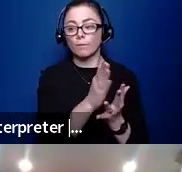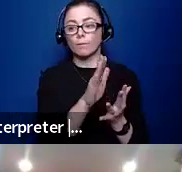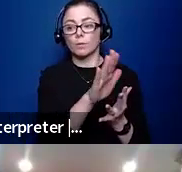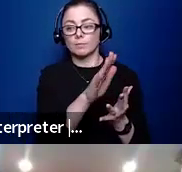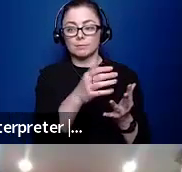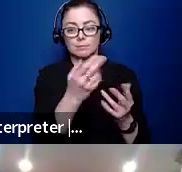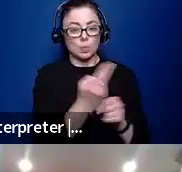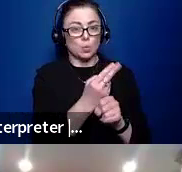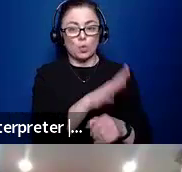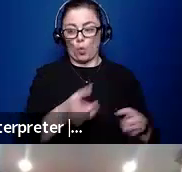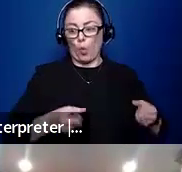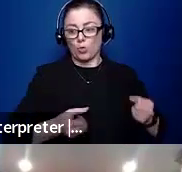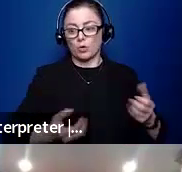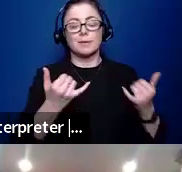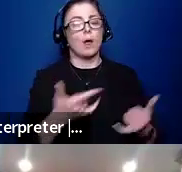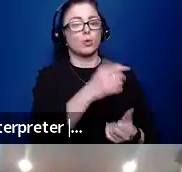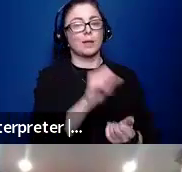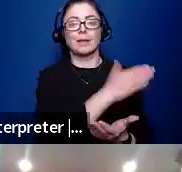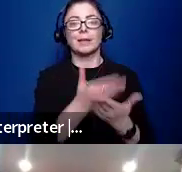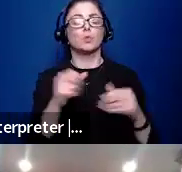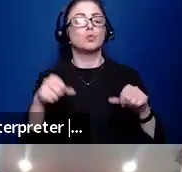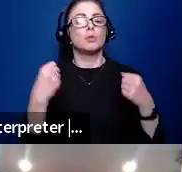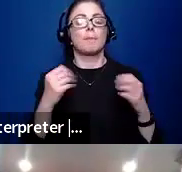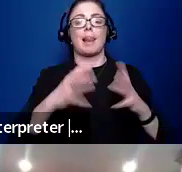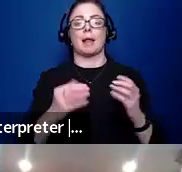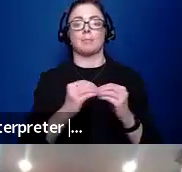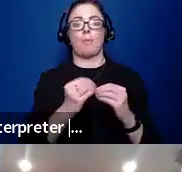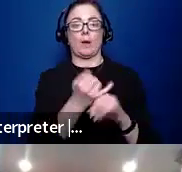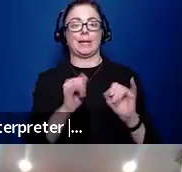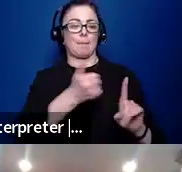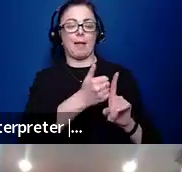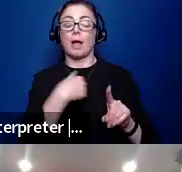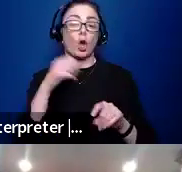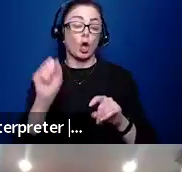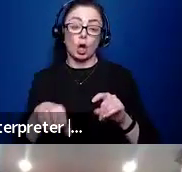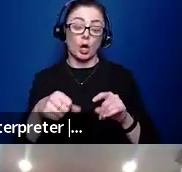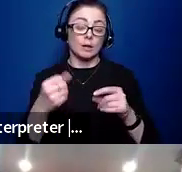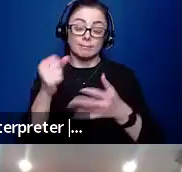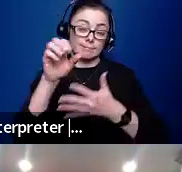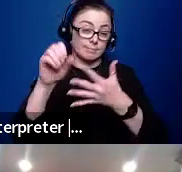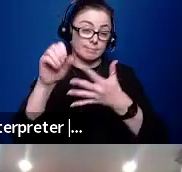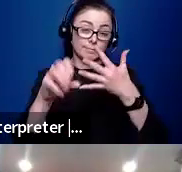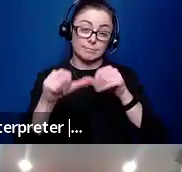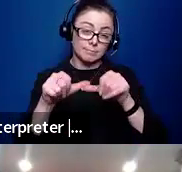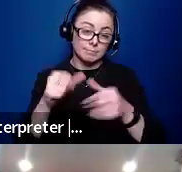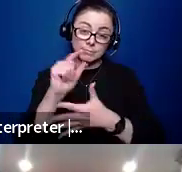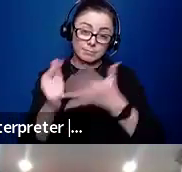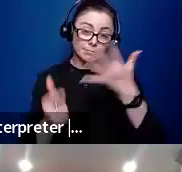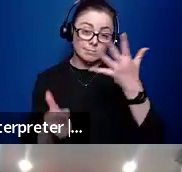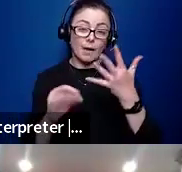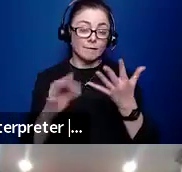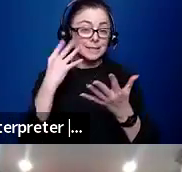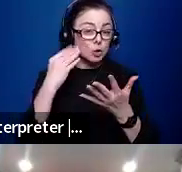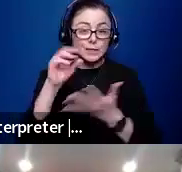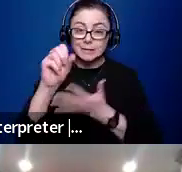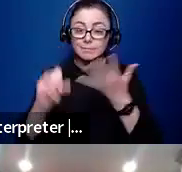and is now able to get to gym class more independently. I could go on and on. My students are successful because of their